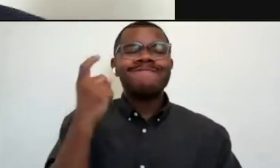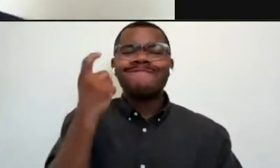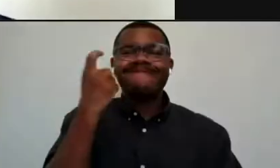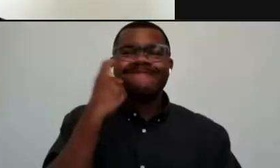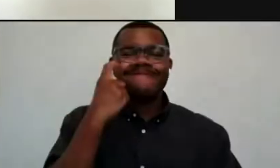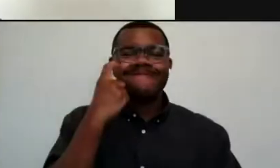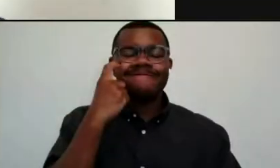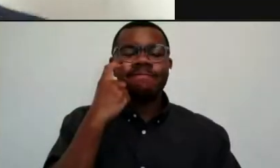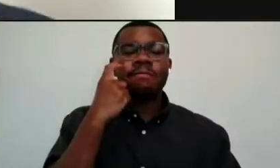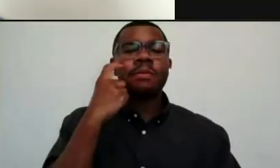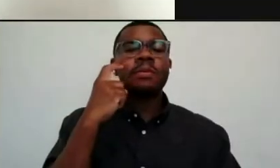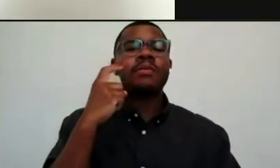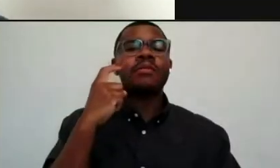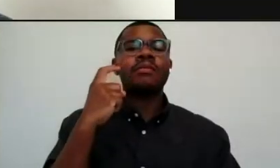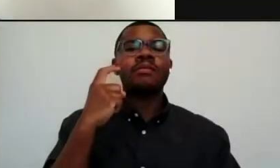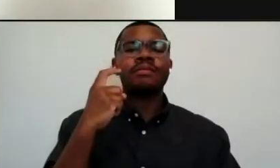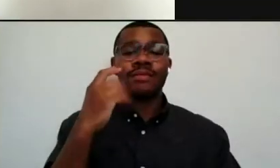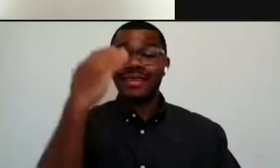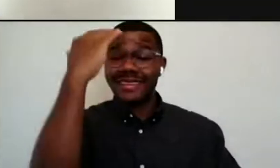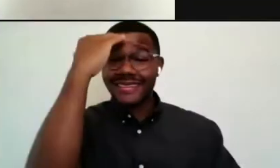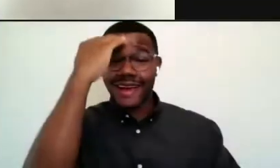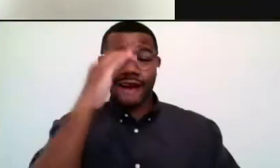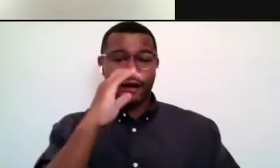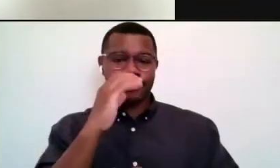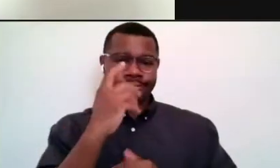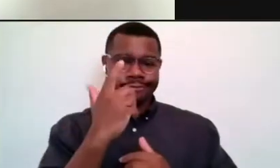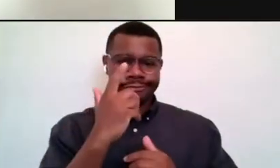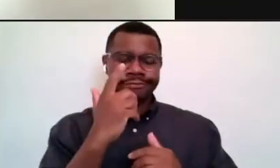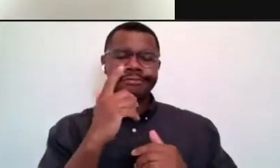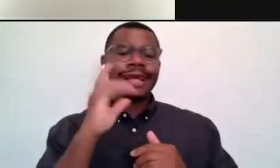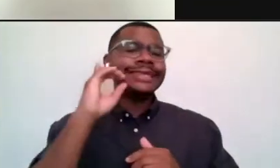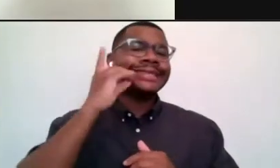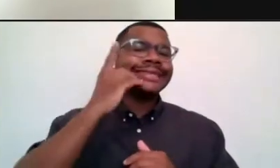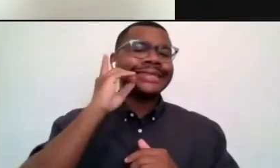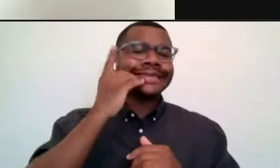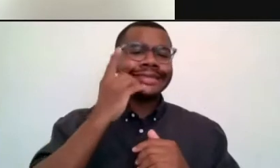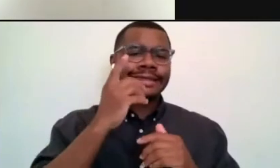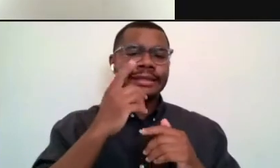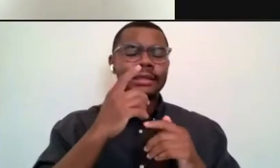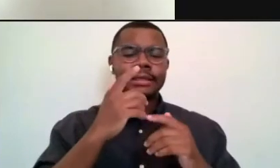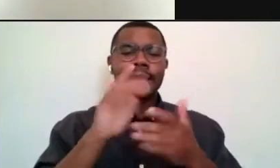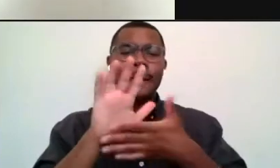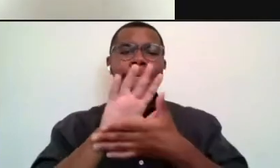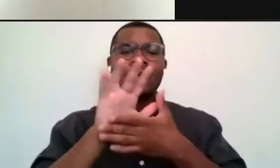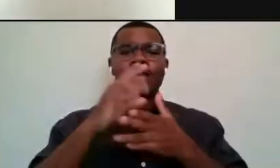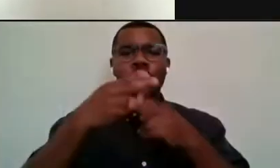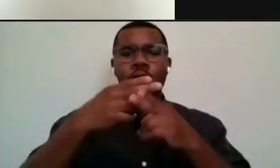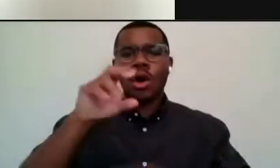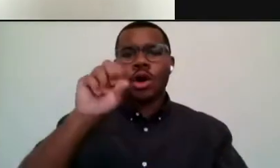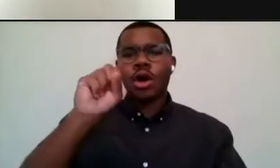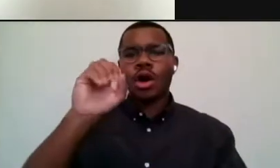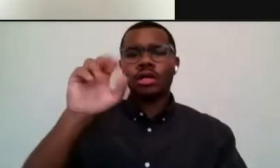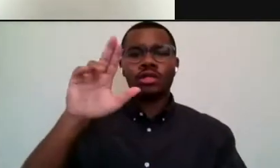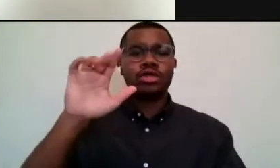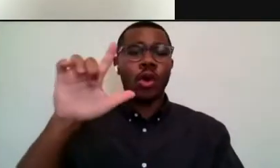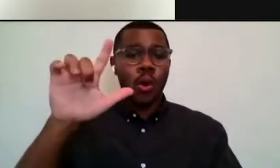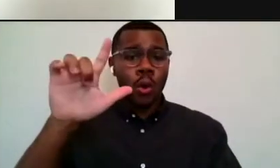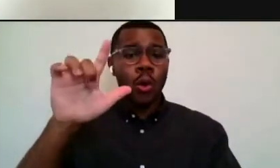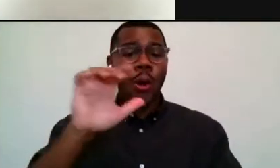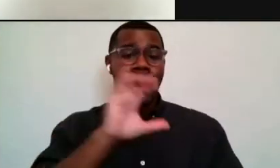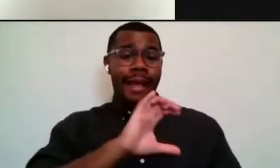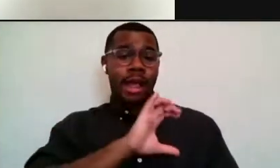the voice of the character Lulu in Disney's Soul, a feature-length animated